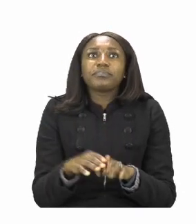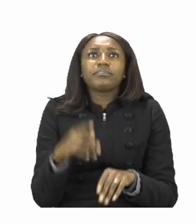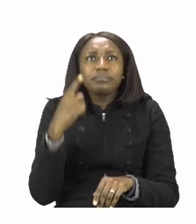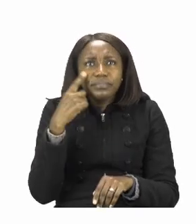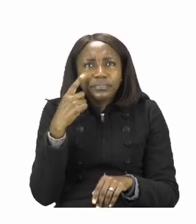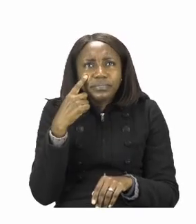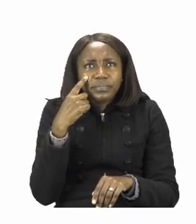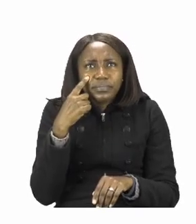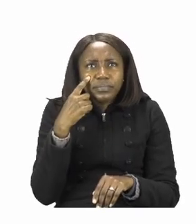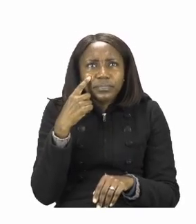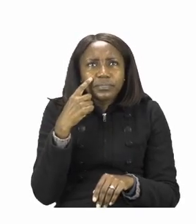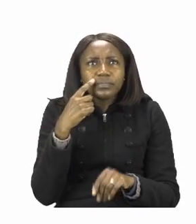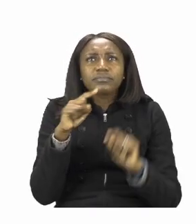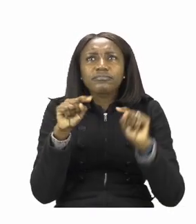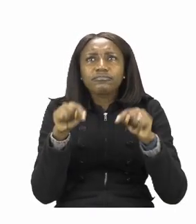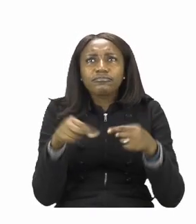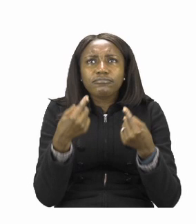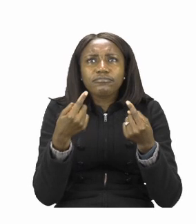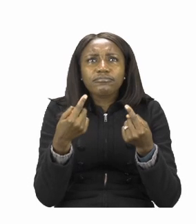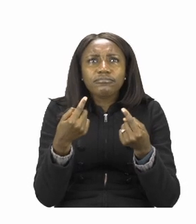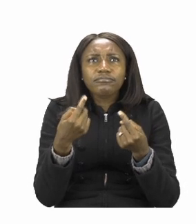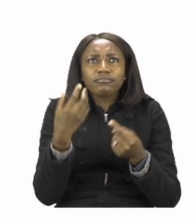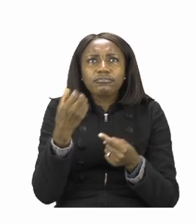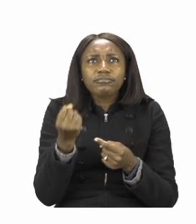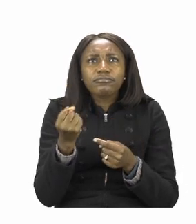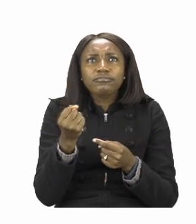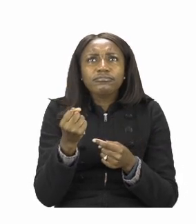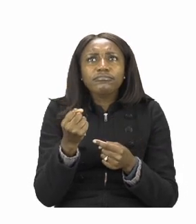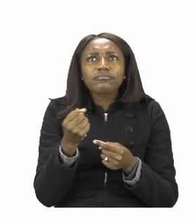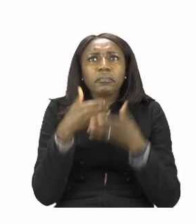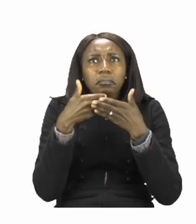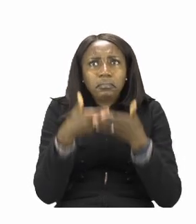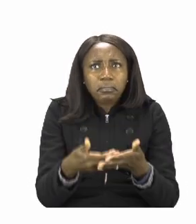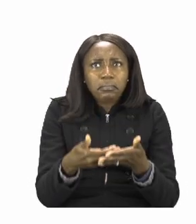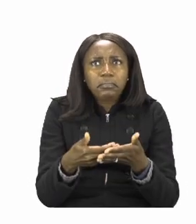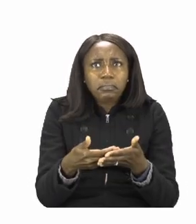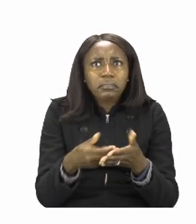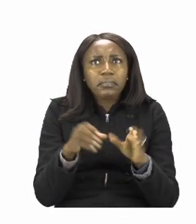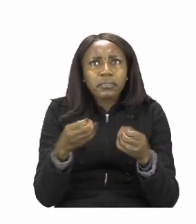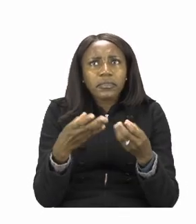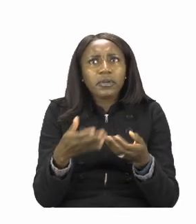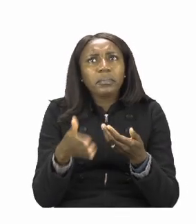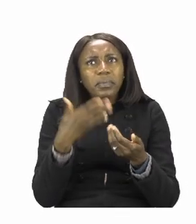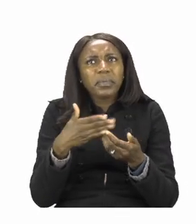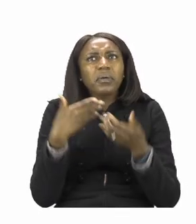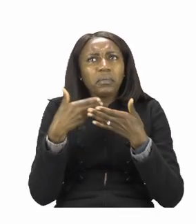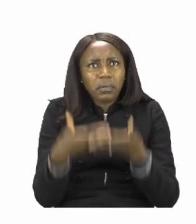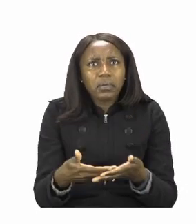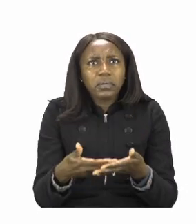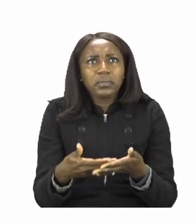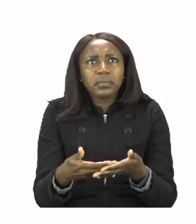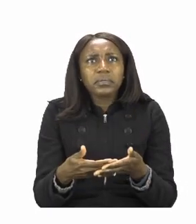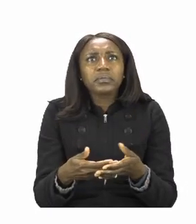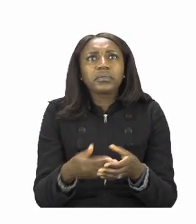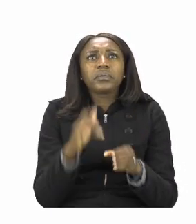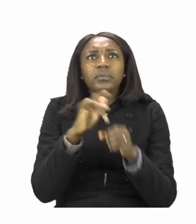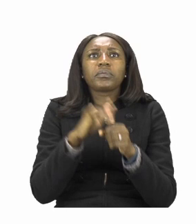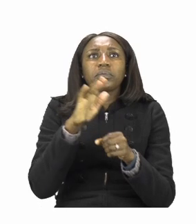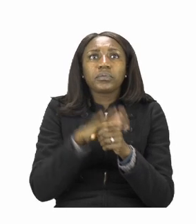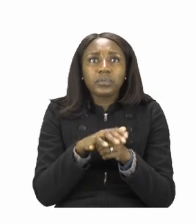each item here has its own mass. The apple juice is